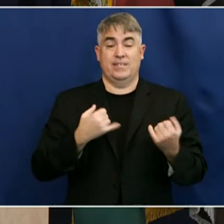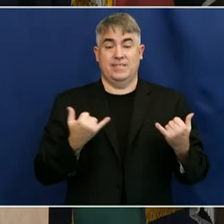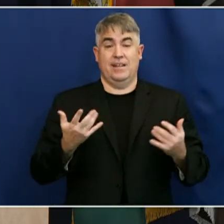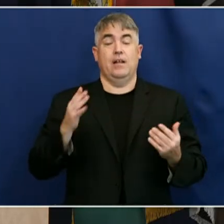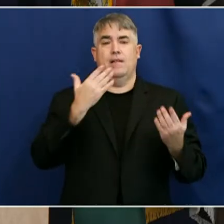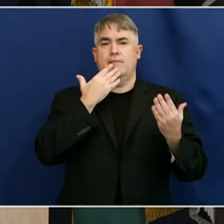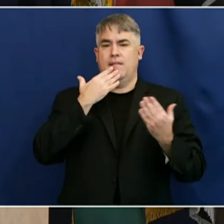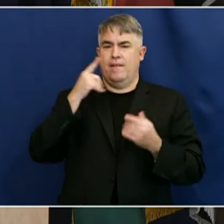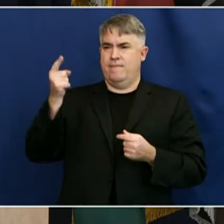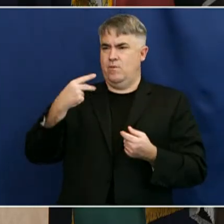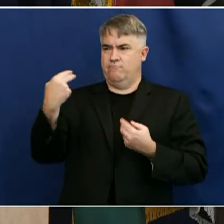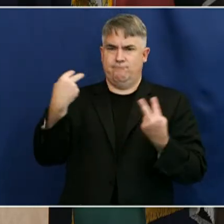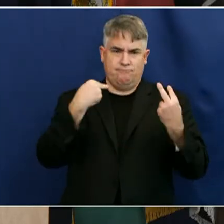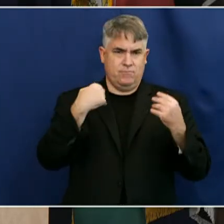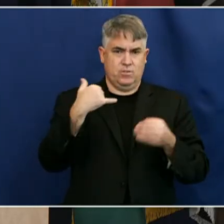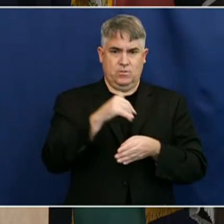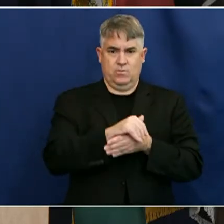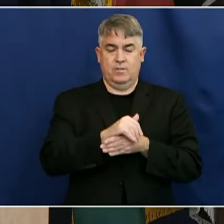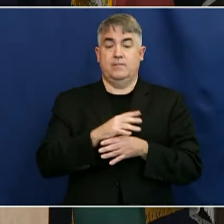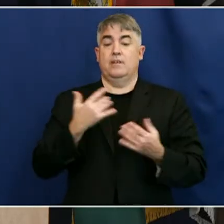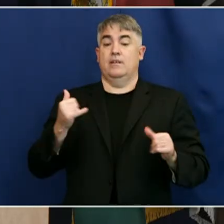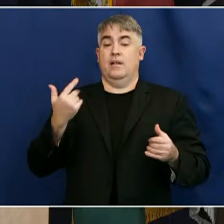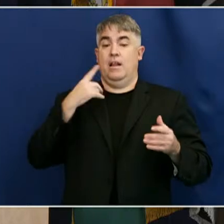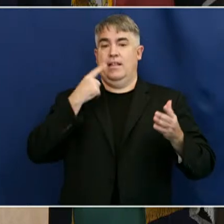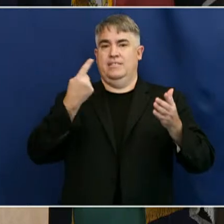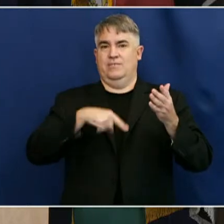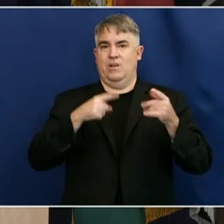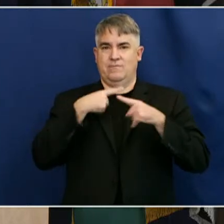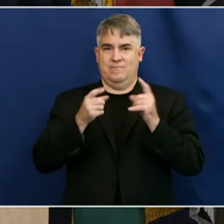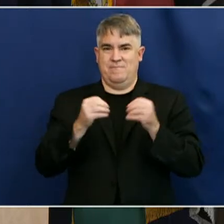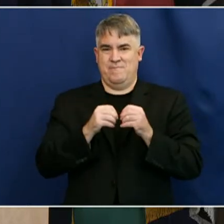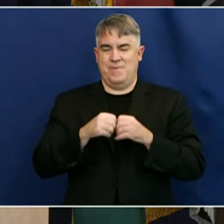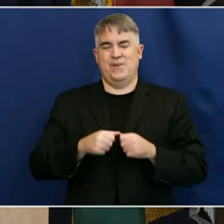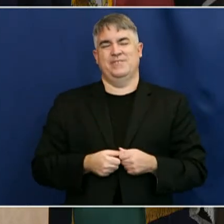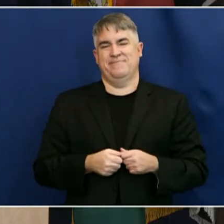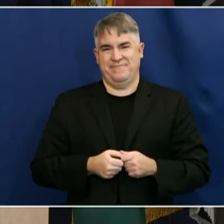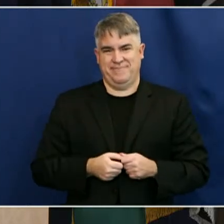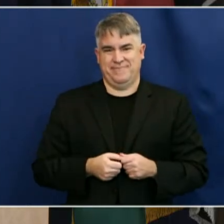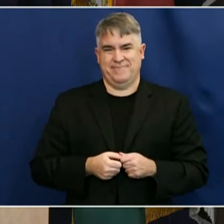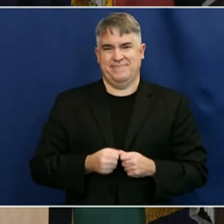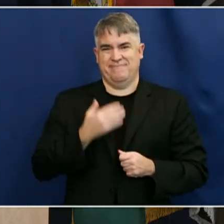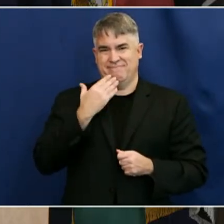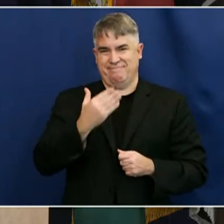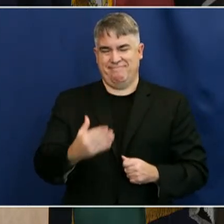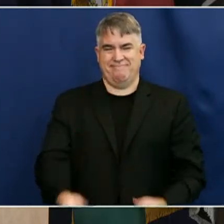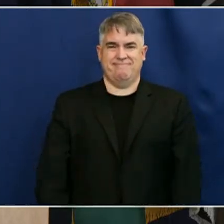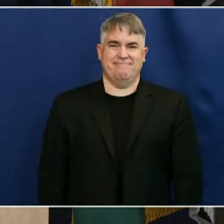Thank you all for joining us. We'll be back with you next week, and we'll have our phone line resolved next week. Thank you.